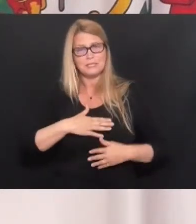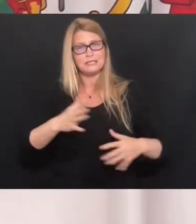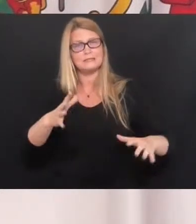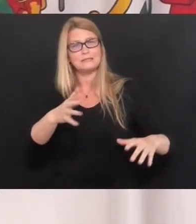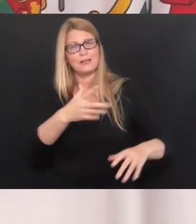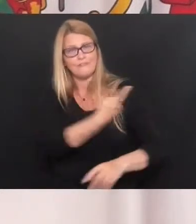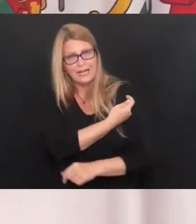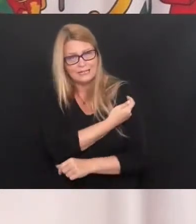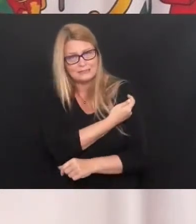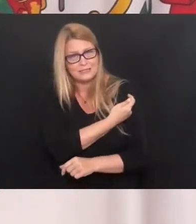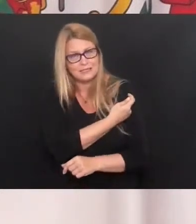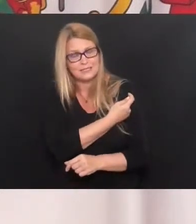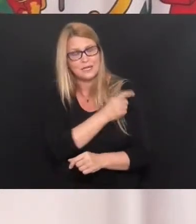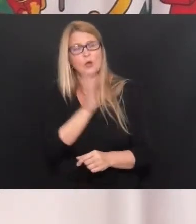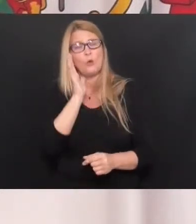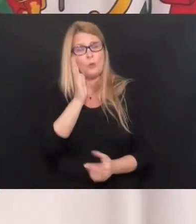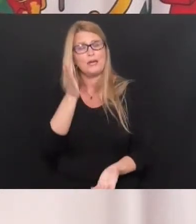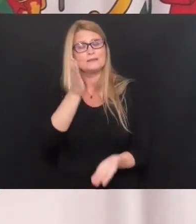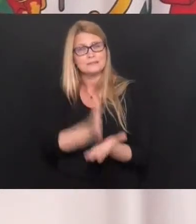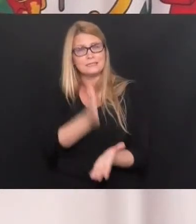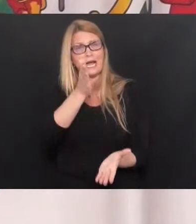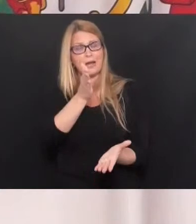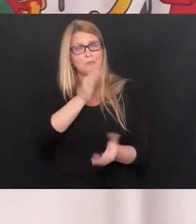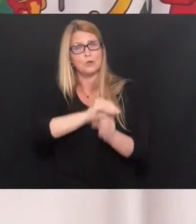could stop it. It's